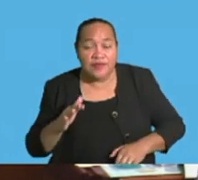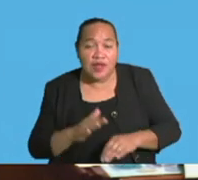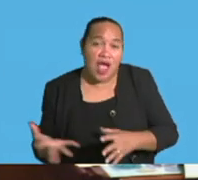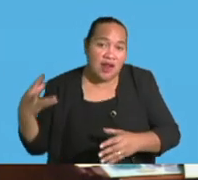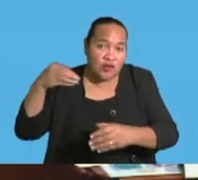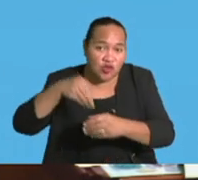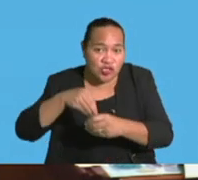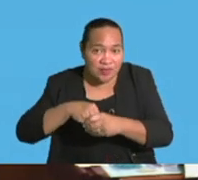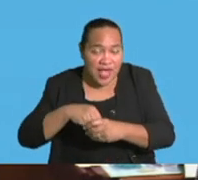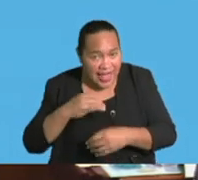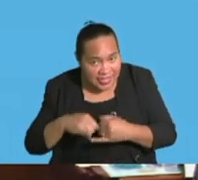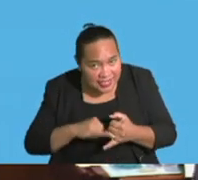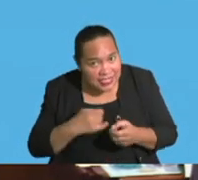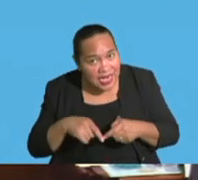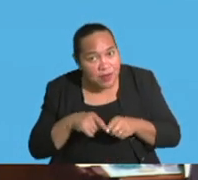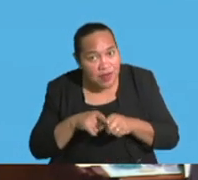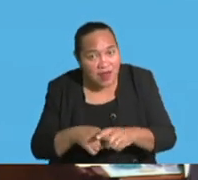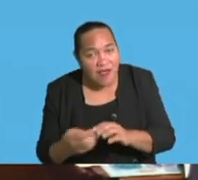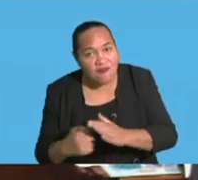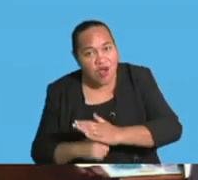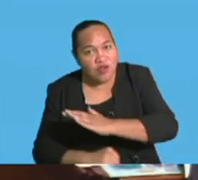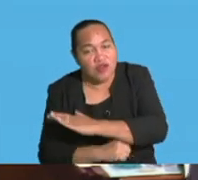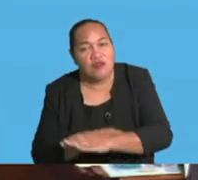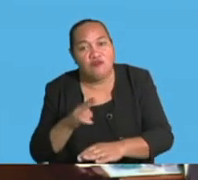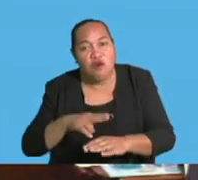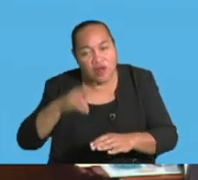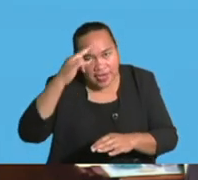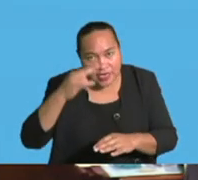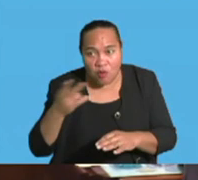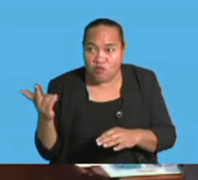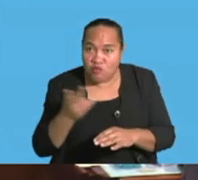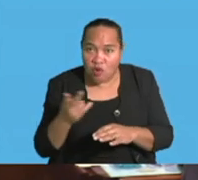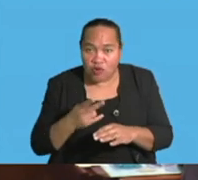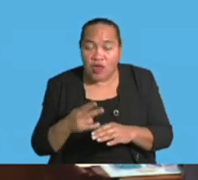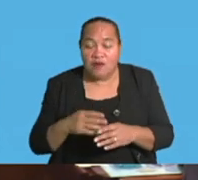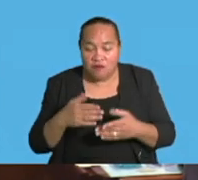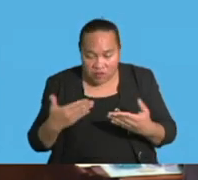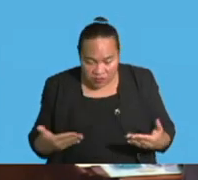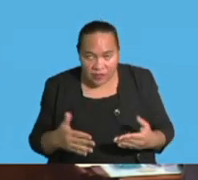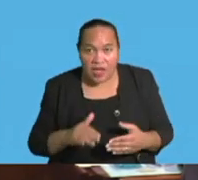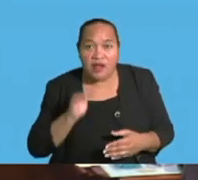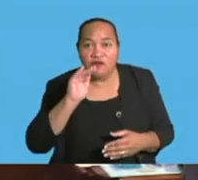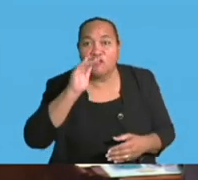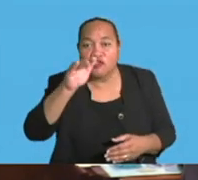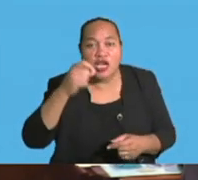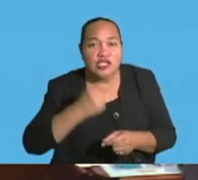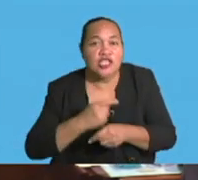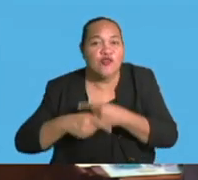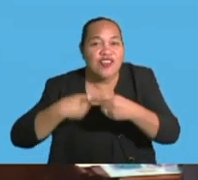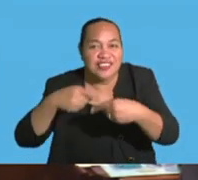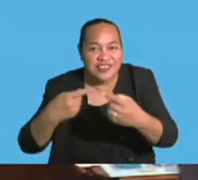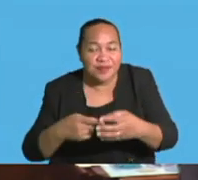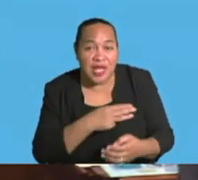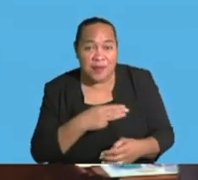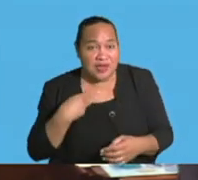inclusive, and sustainable foundation for the nation, both for the current and future generations. The Ministry's advice